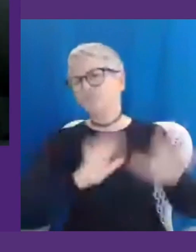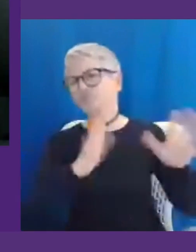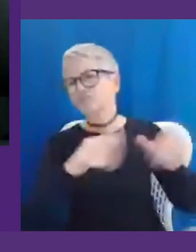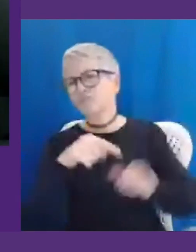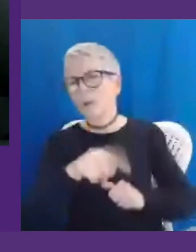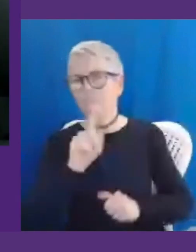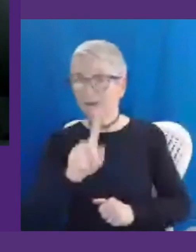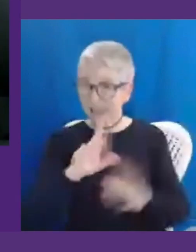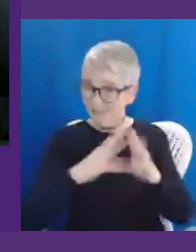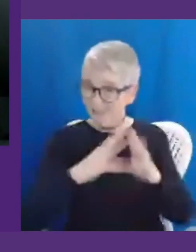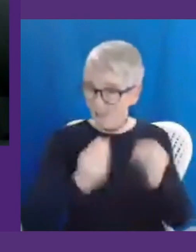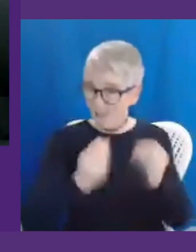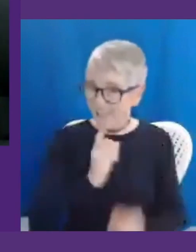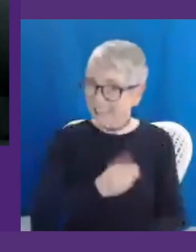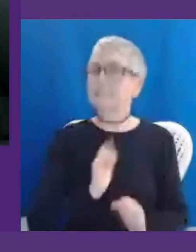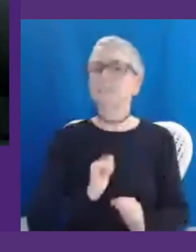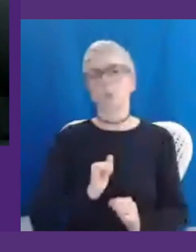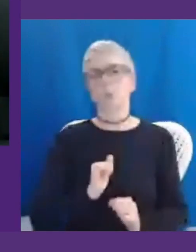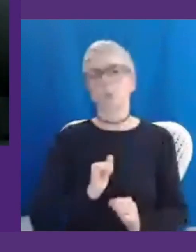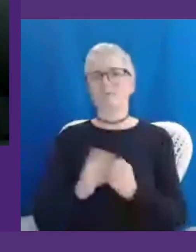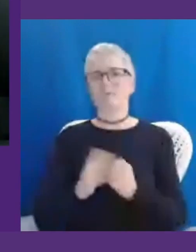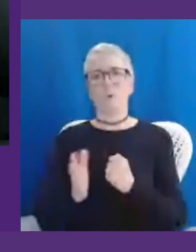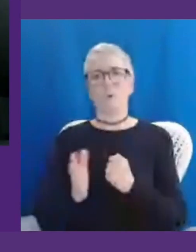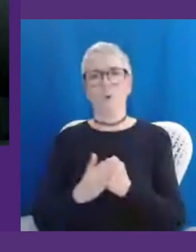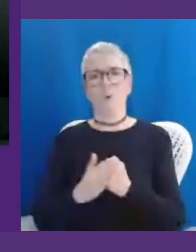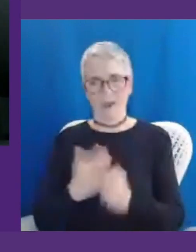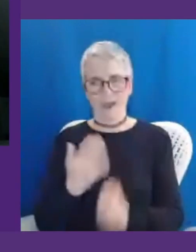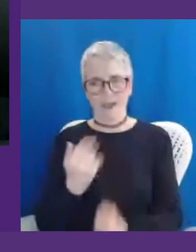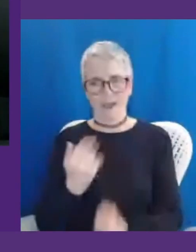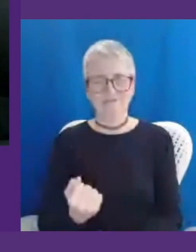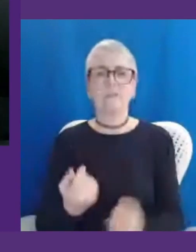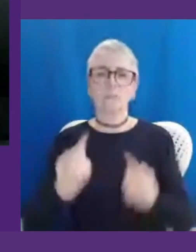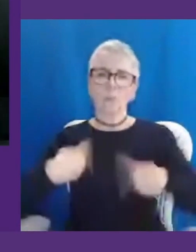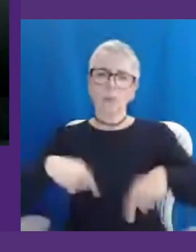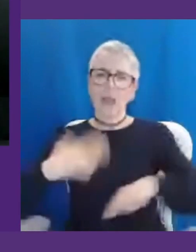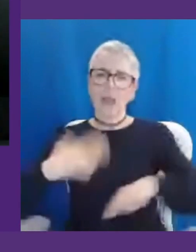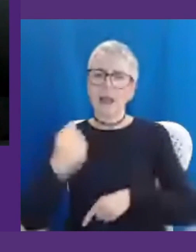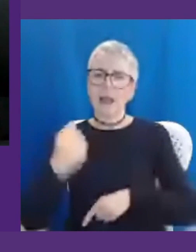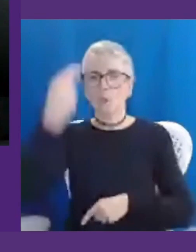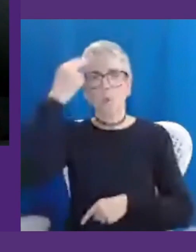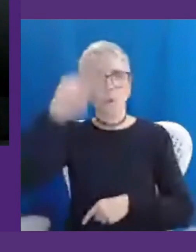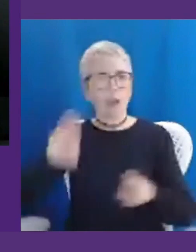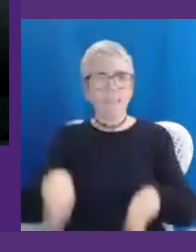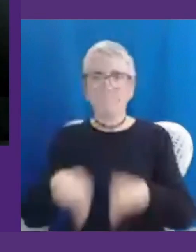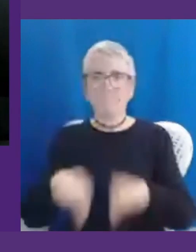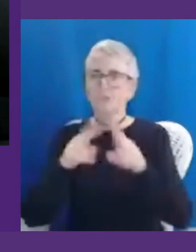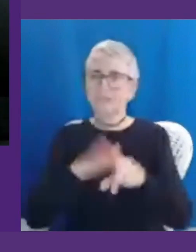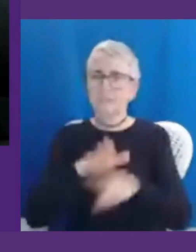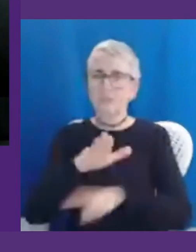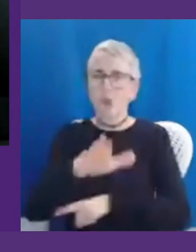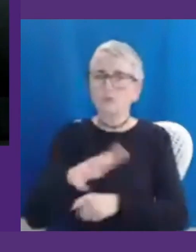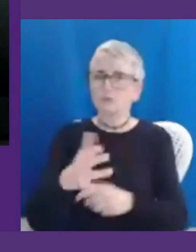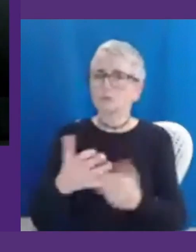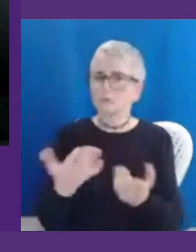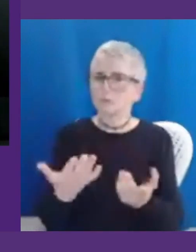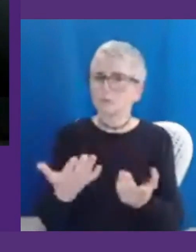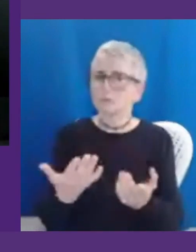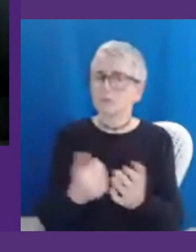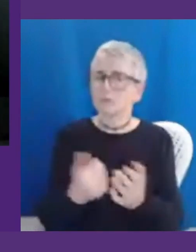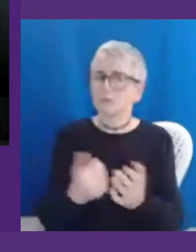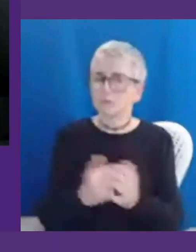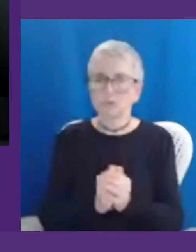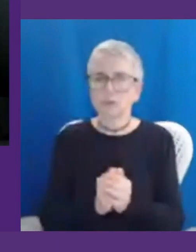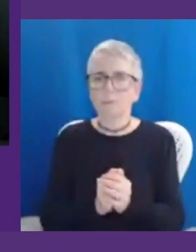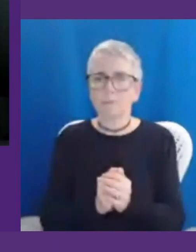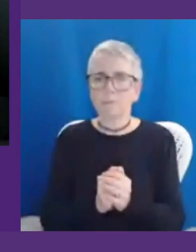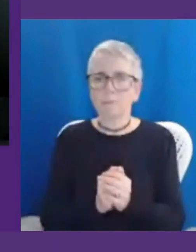call a Paras and Beyond editorial approach, aiming for consistent and committed portrayal across all genres. So this